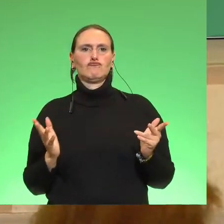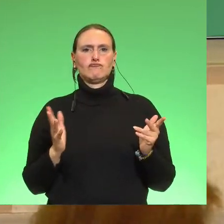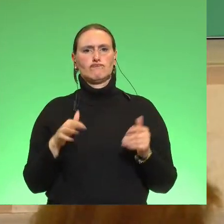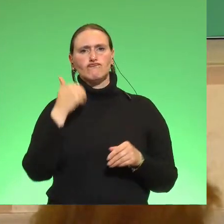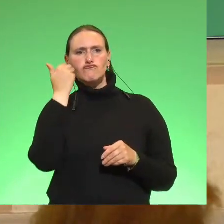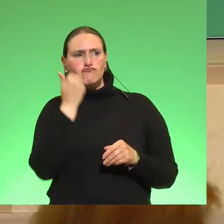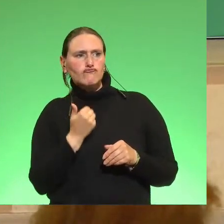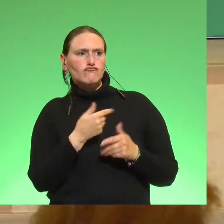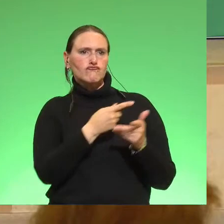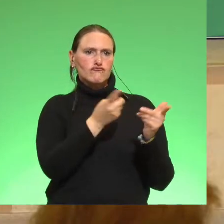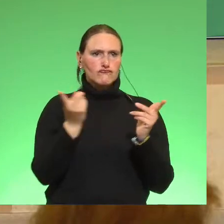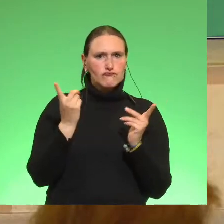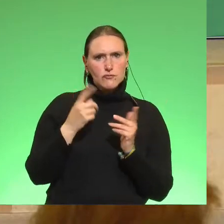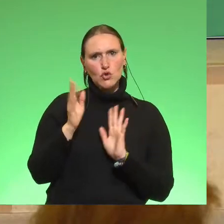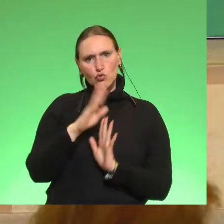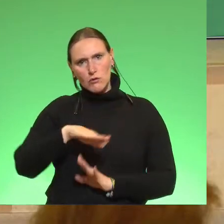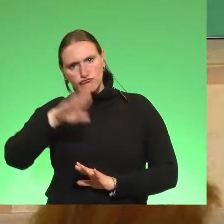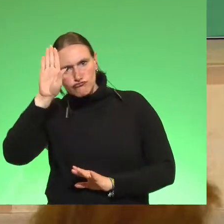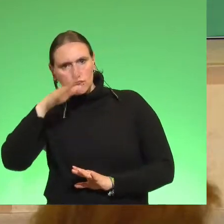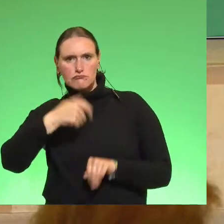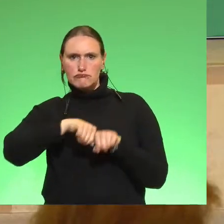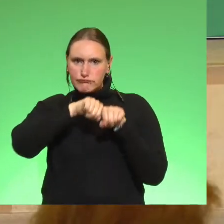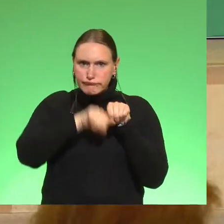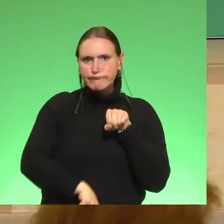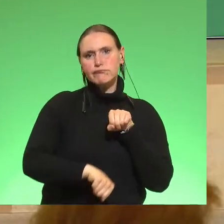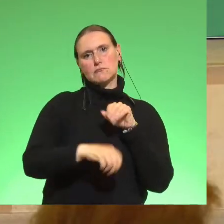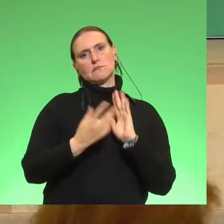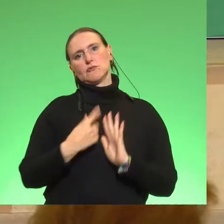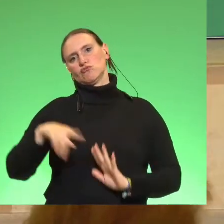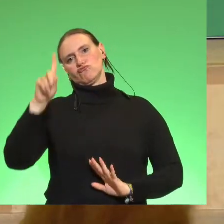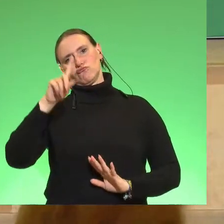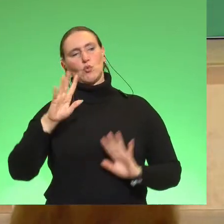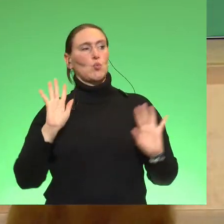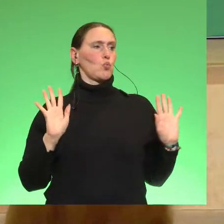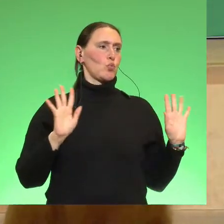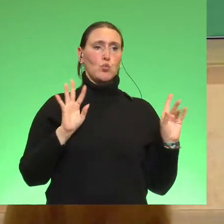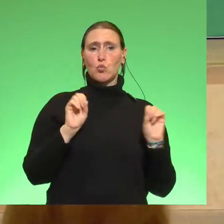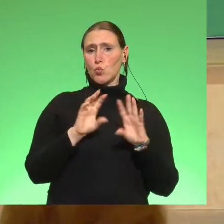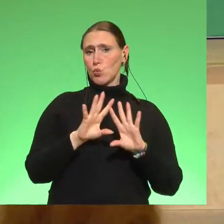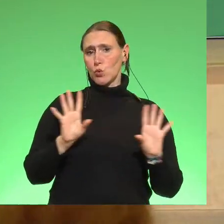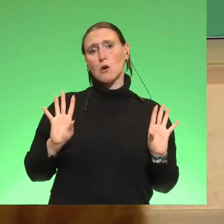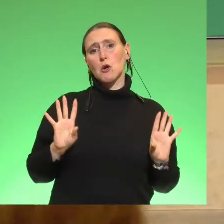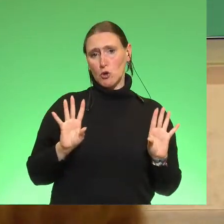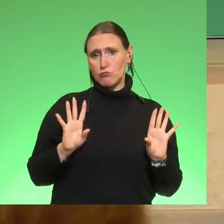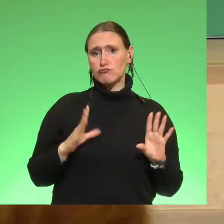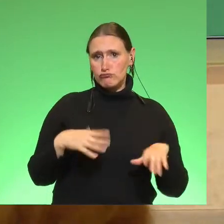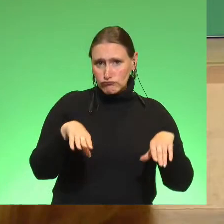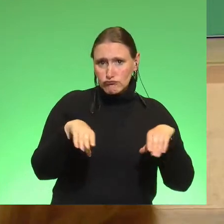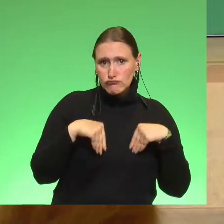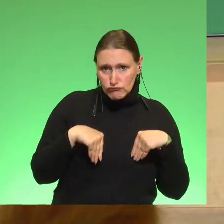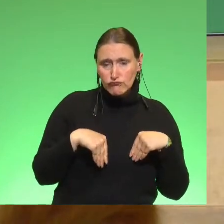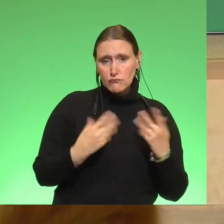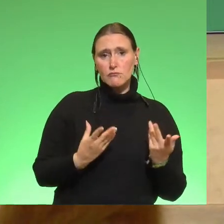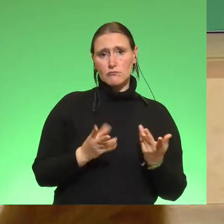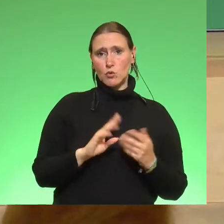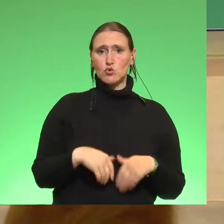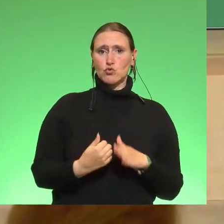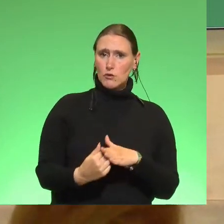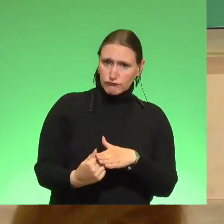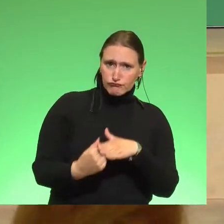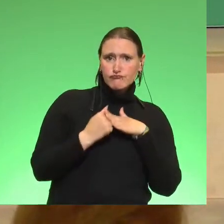interrupt whenever you want. I don't mind that at all. It's sometimes very helpful. Ask